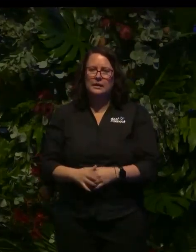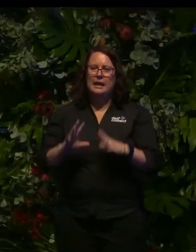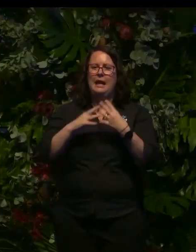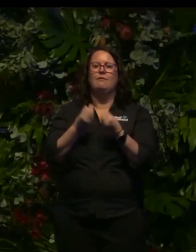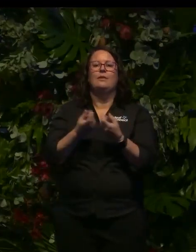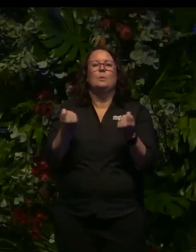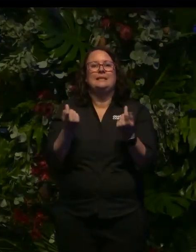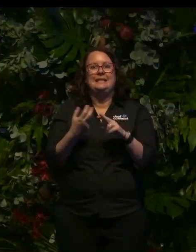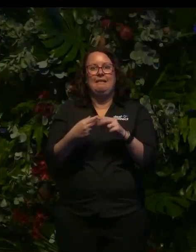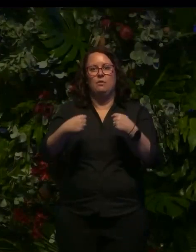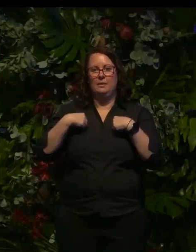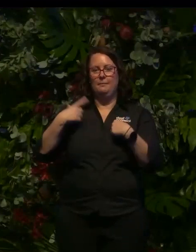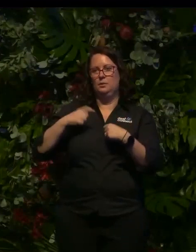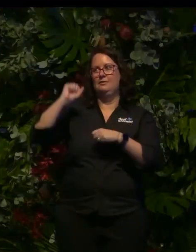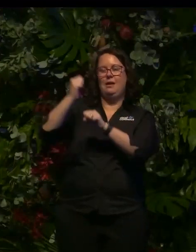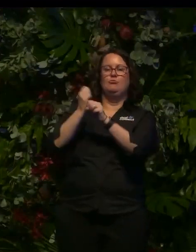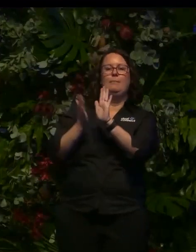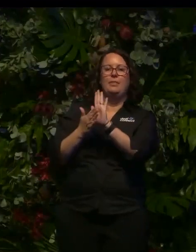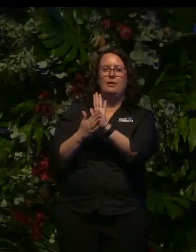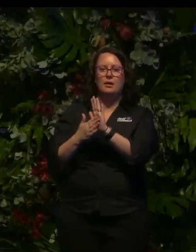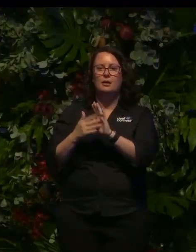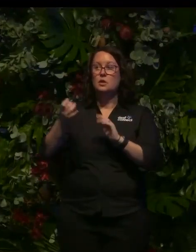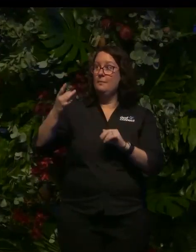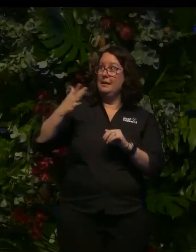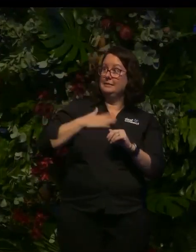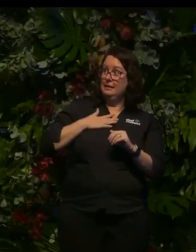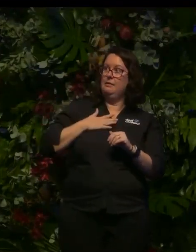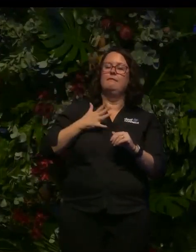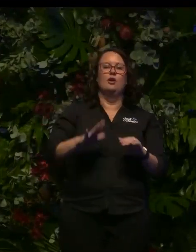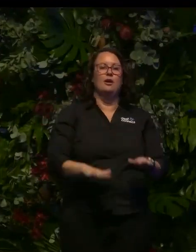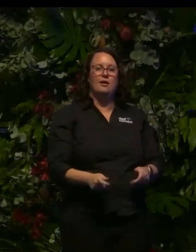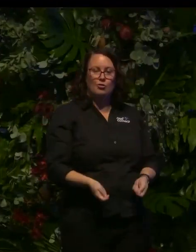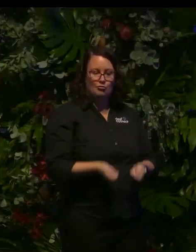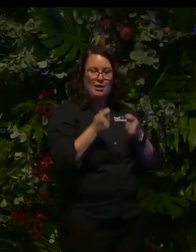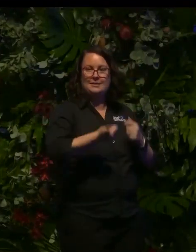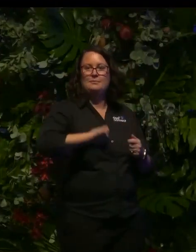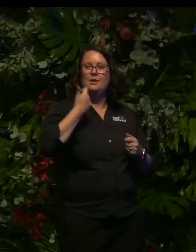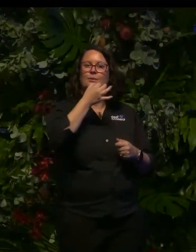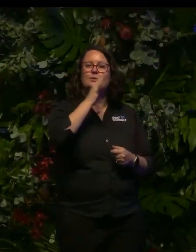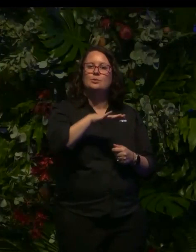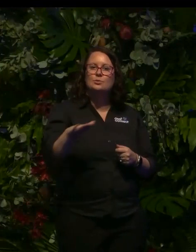lot easier for me to do. So when I started raising children, the only